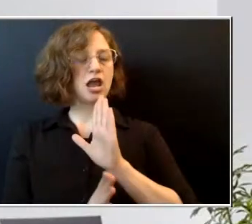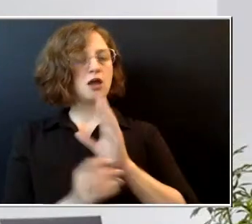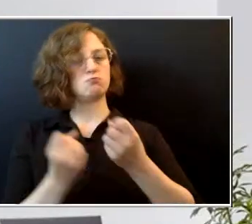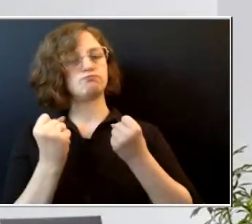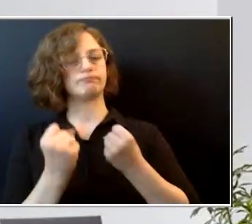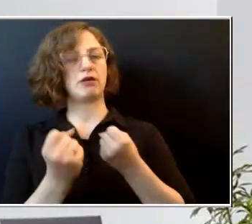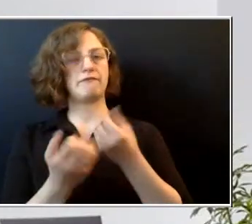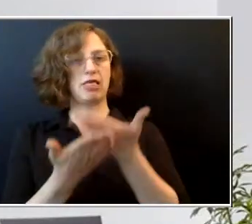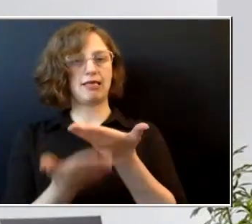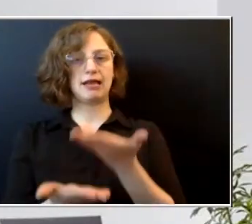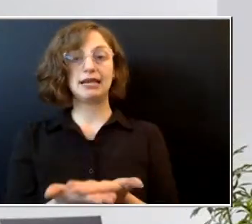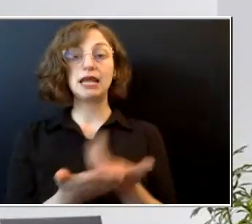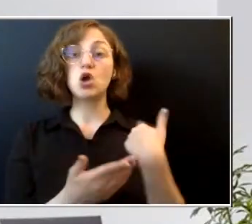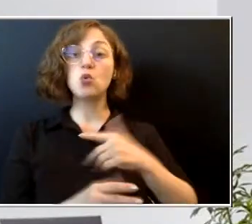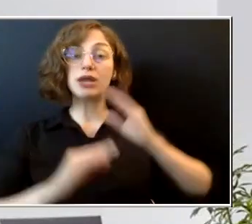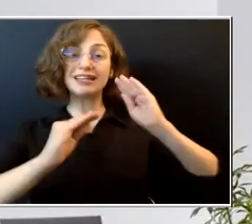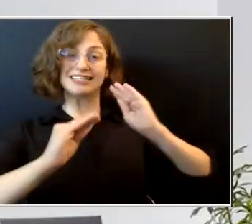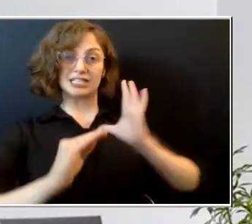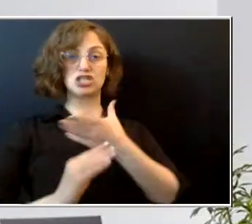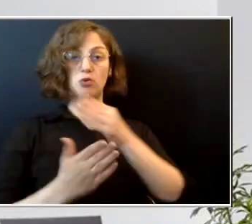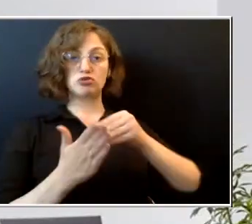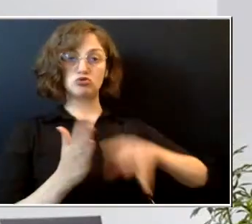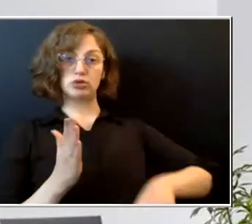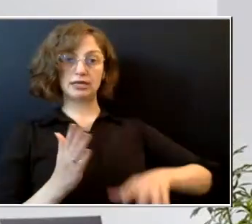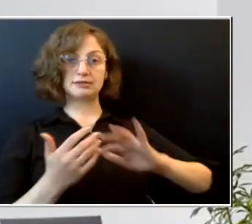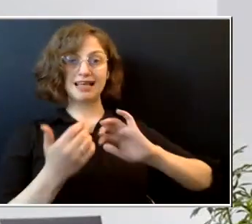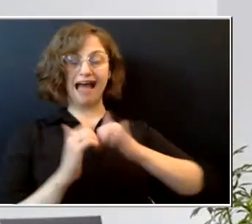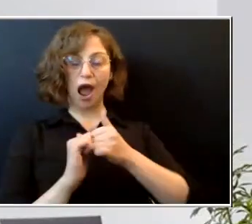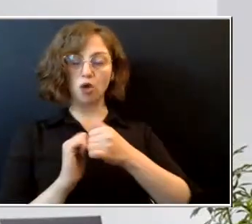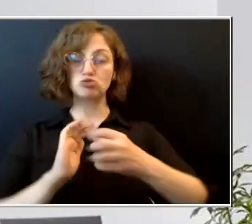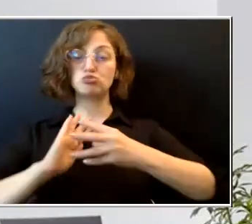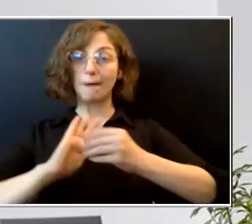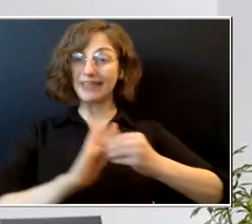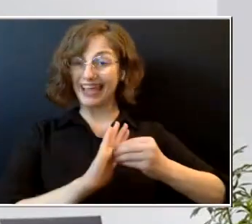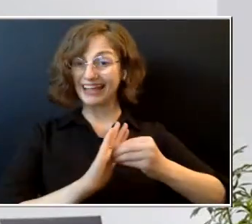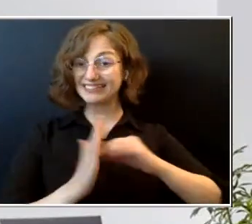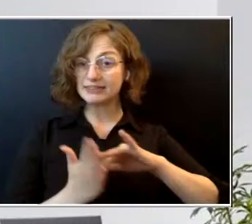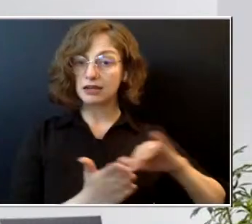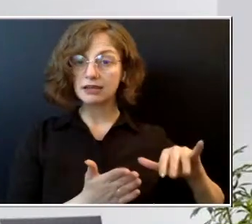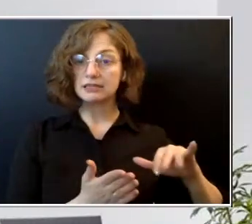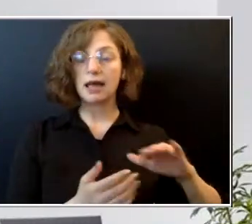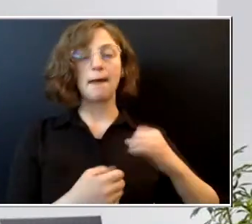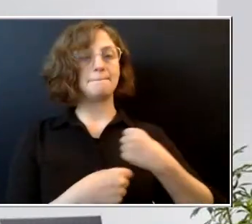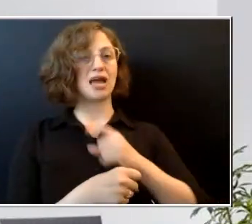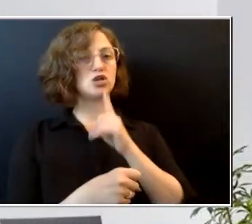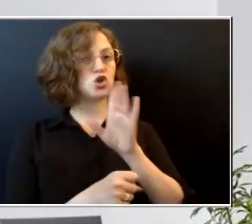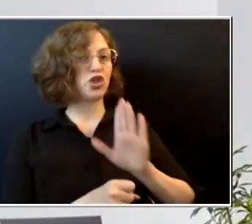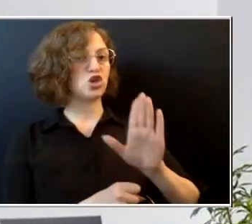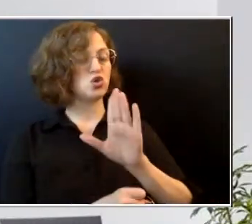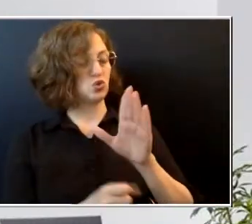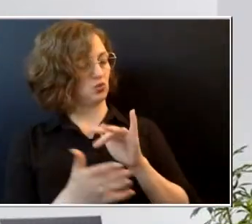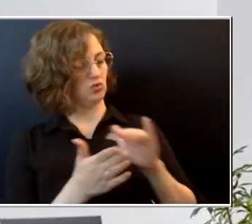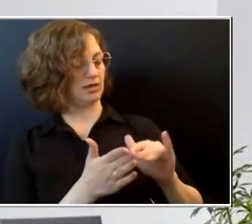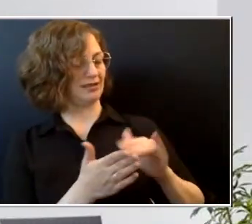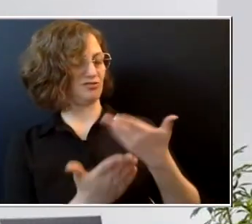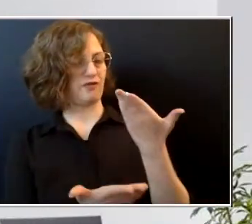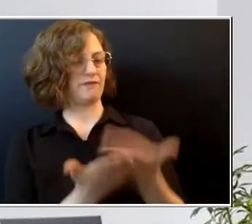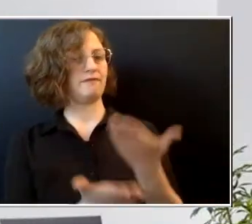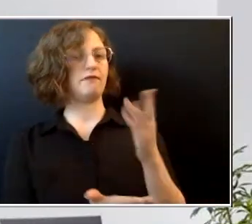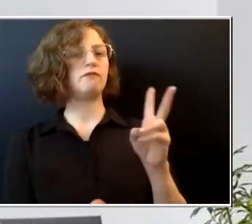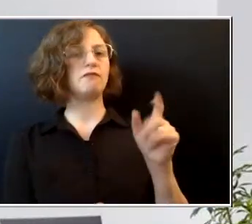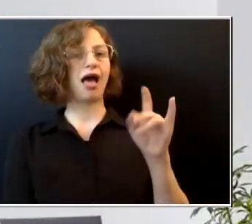our students in terms of how to replicate and make sure that the studies that they're doing are valid. But it's science